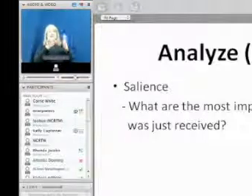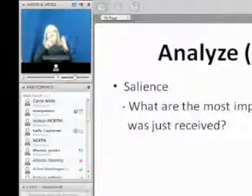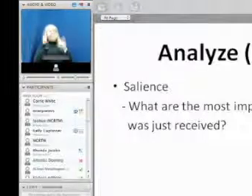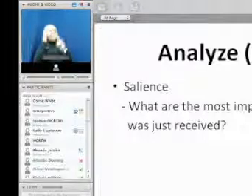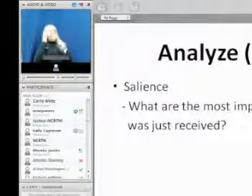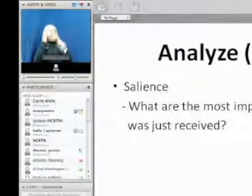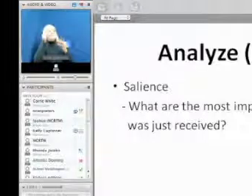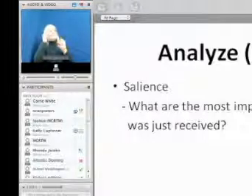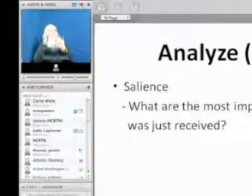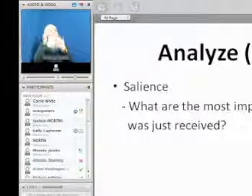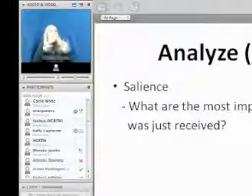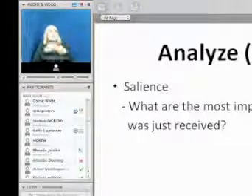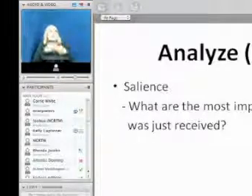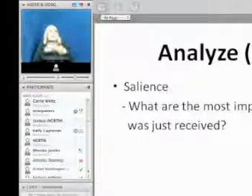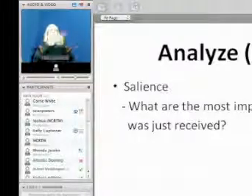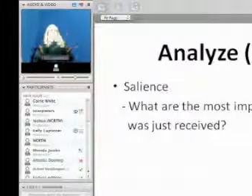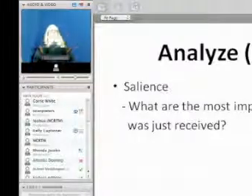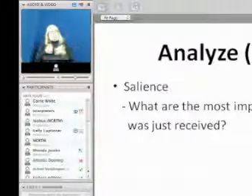here.